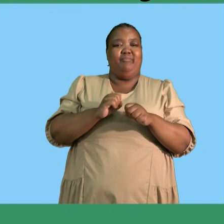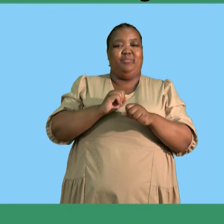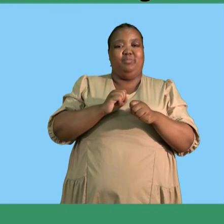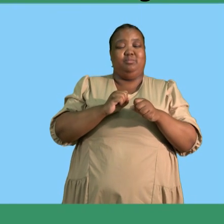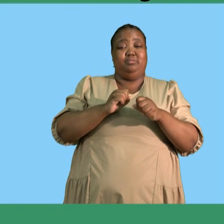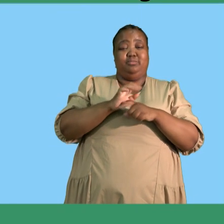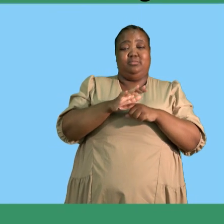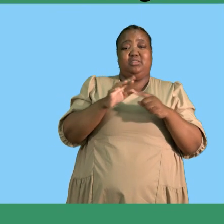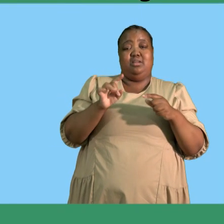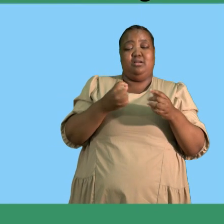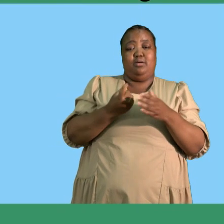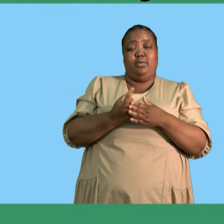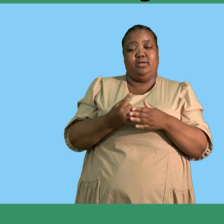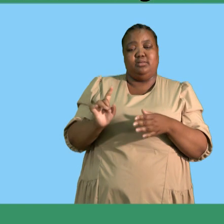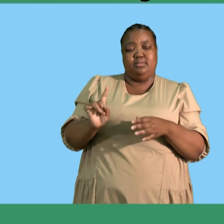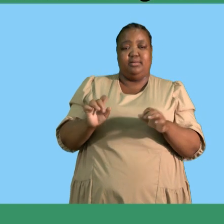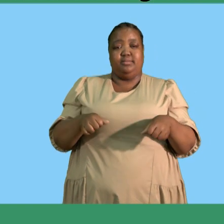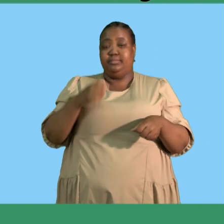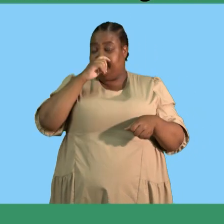It says there that the